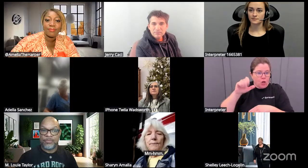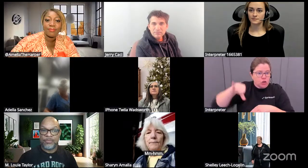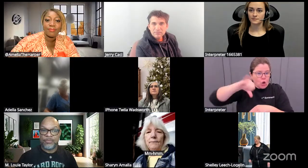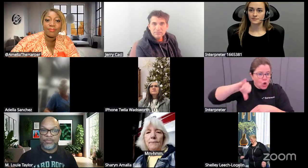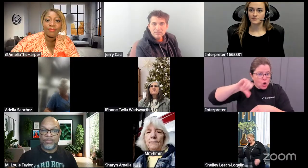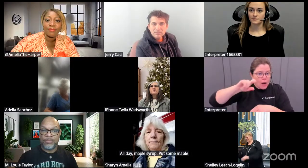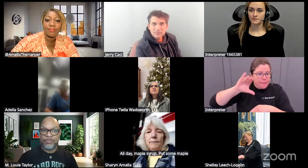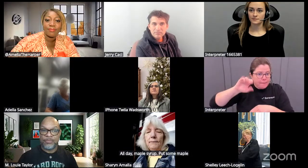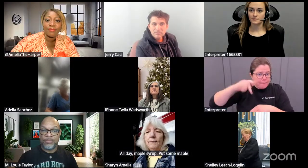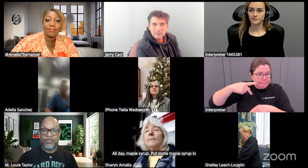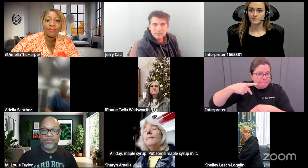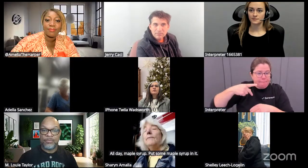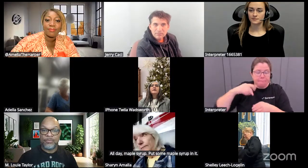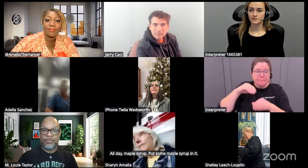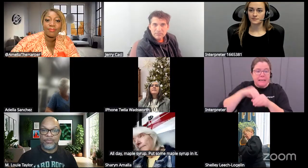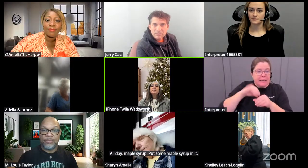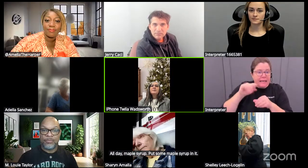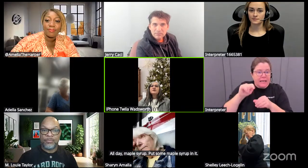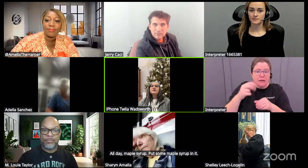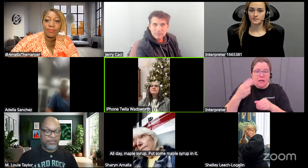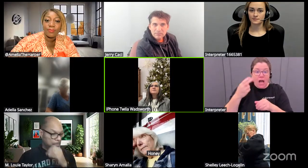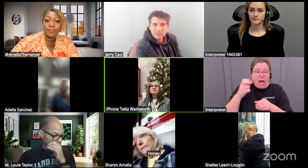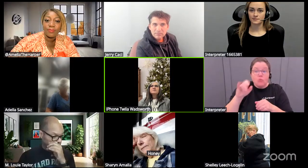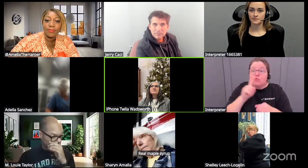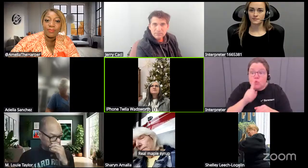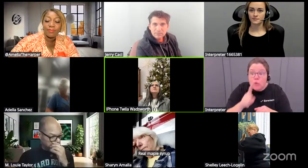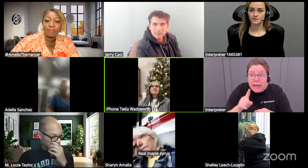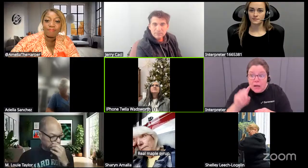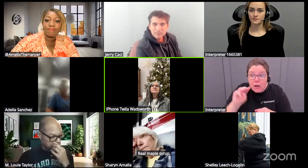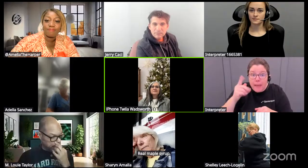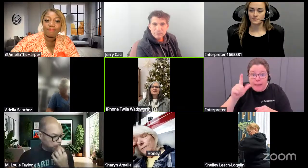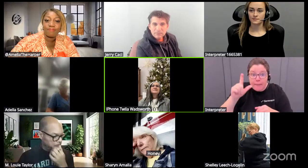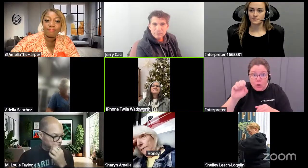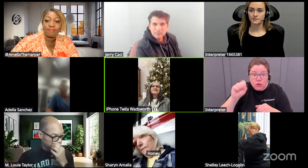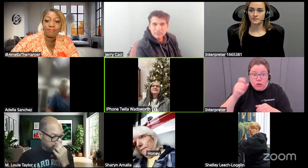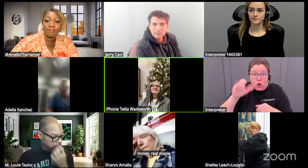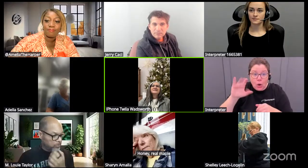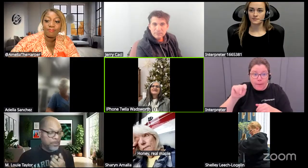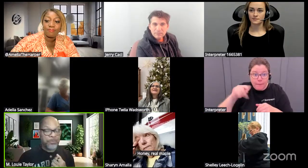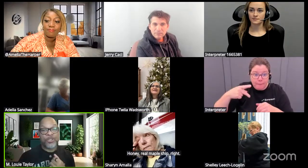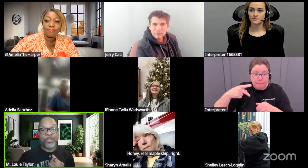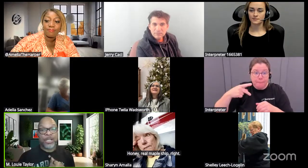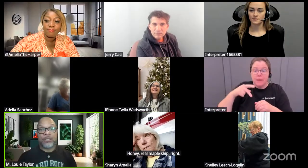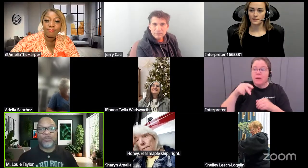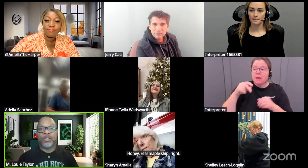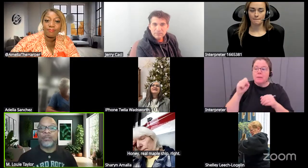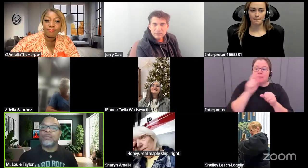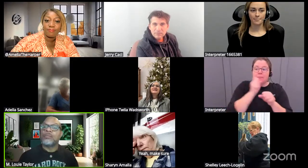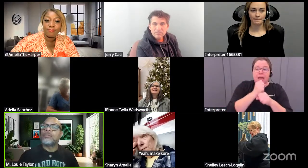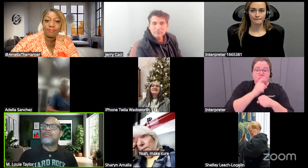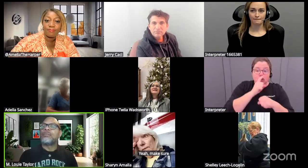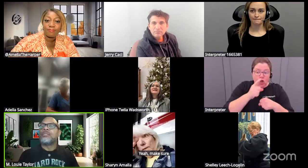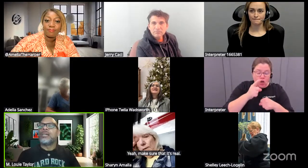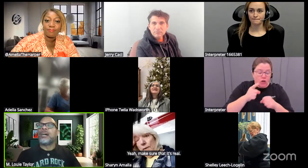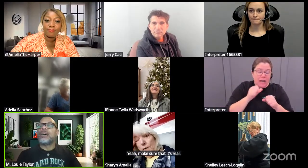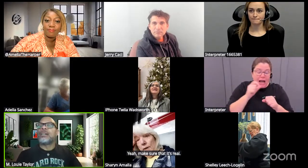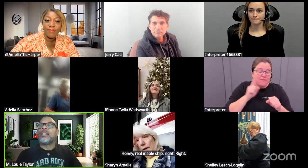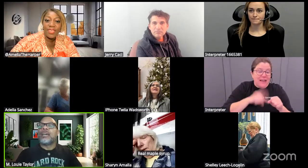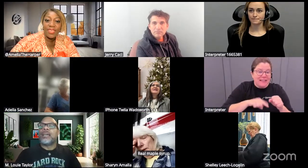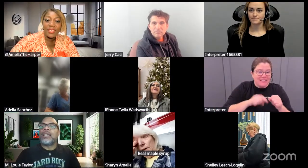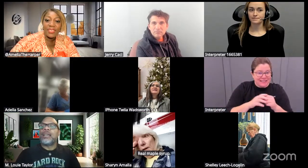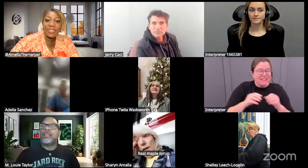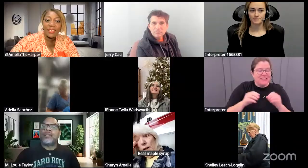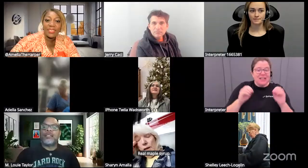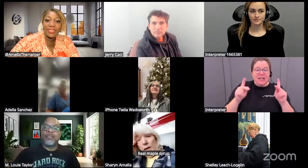maple syrup in it, honey, Real maple syrup. real maple syrup, right, Yeah, make sure that right. it's real. Uh,